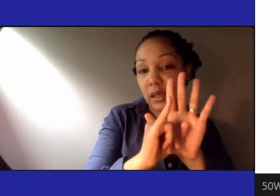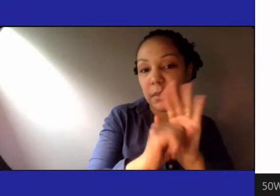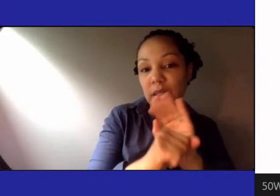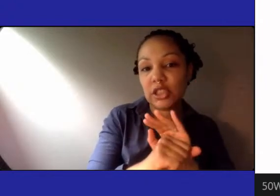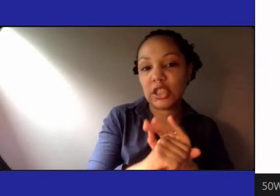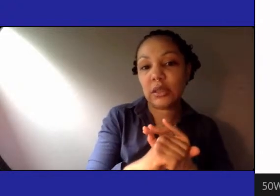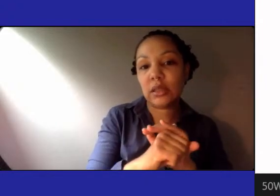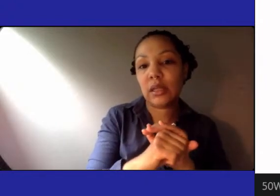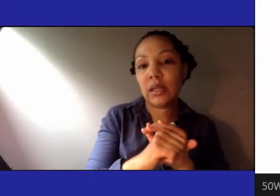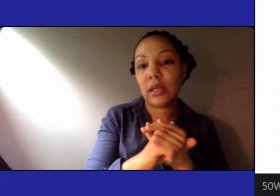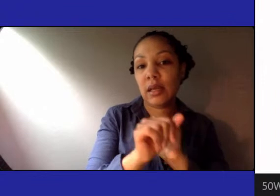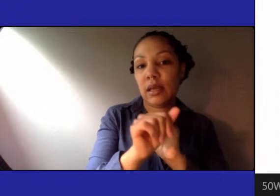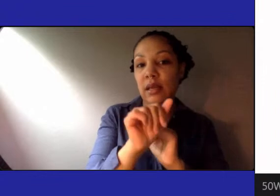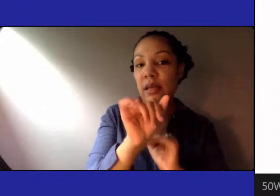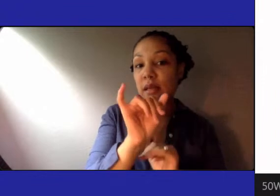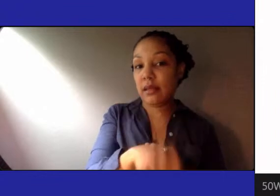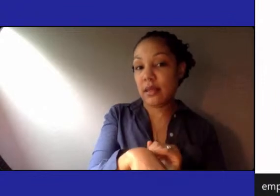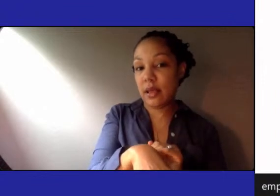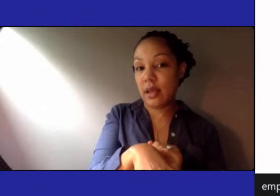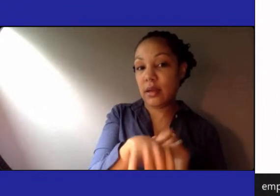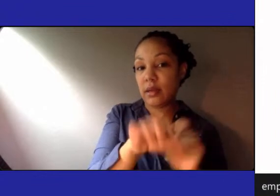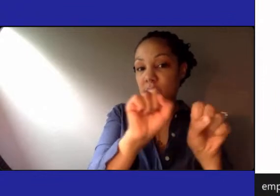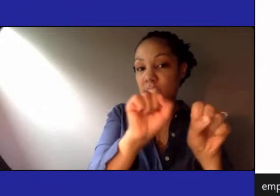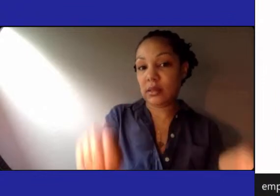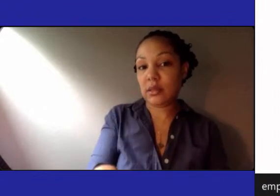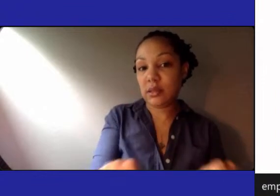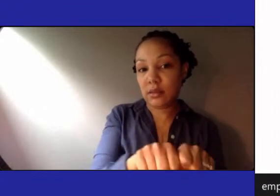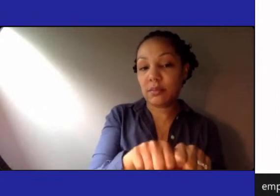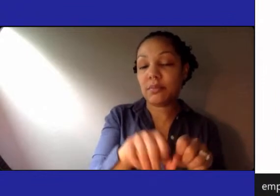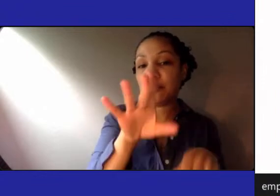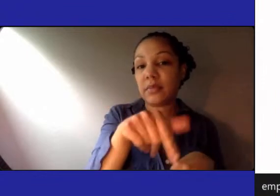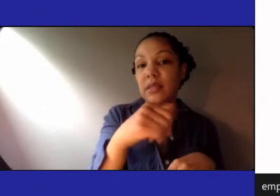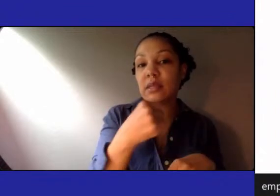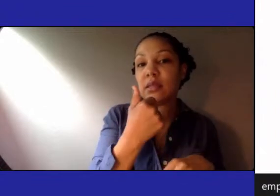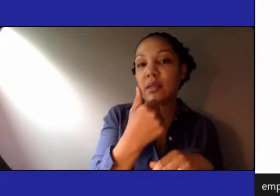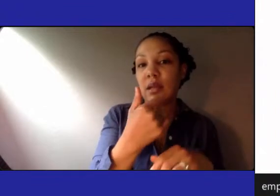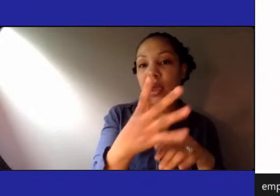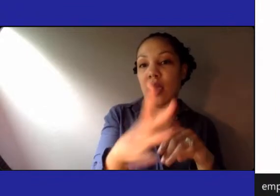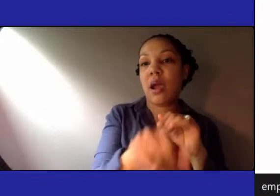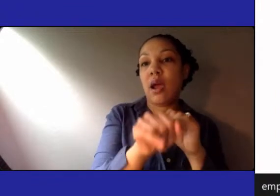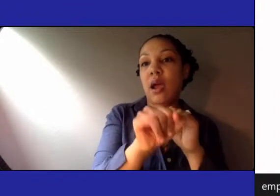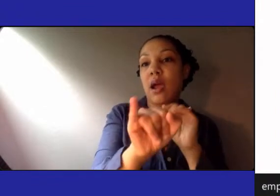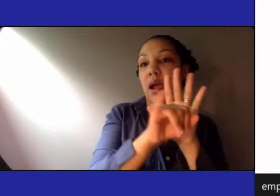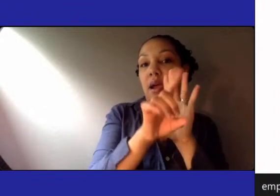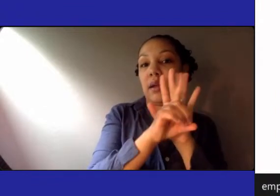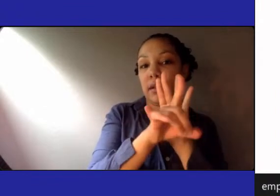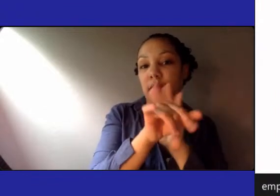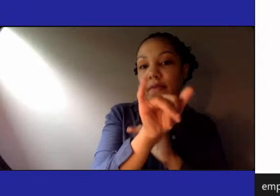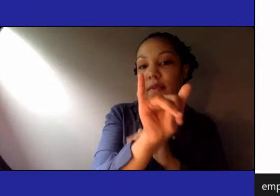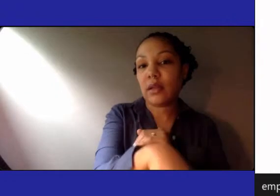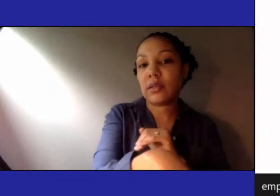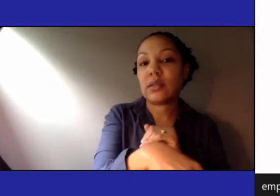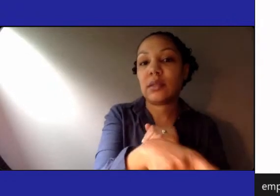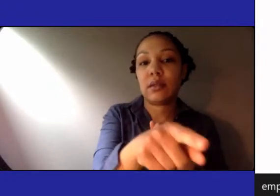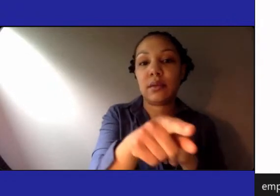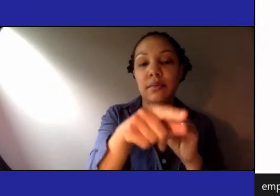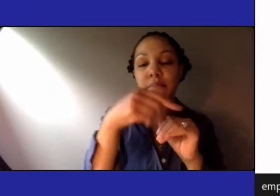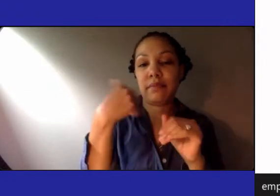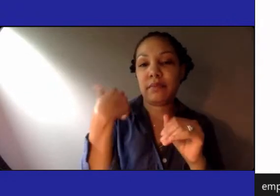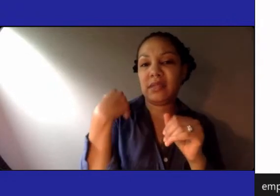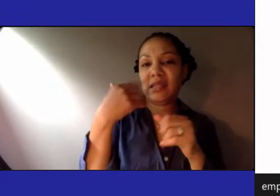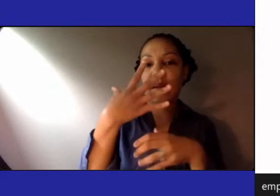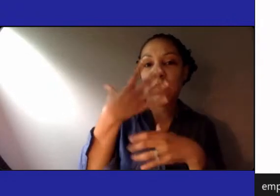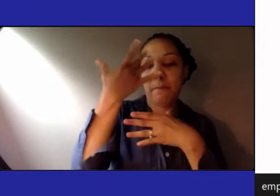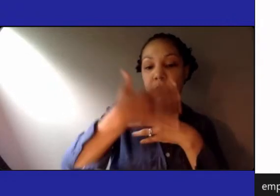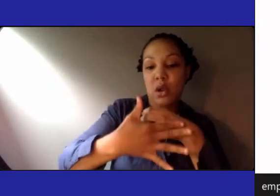the platform identifies the blockage and processes the advanced imaging without any intervention